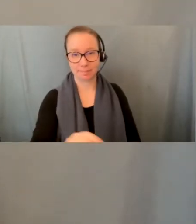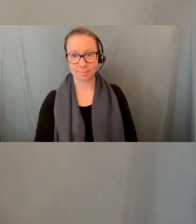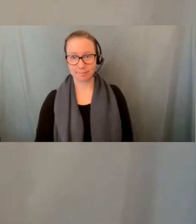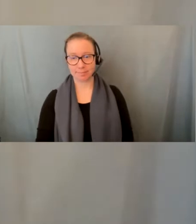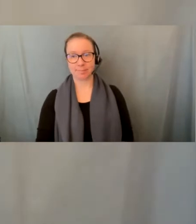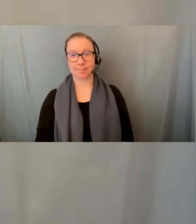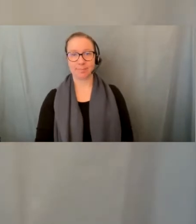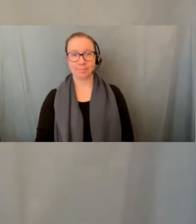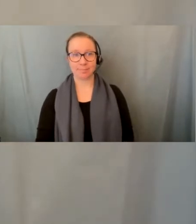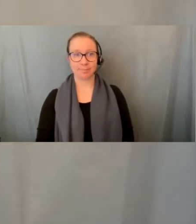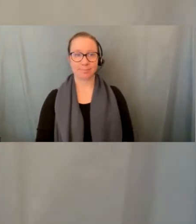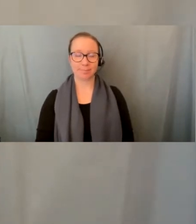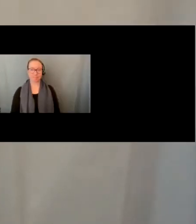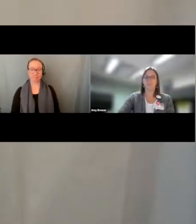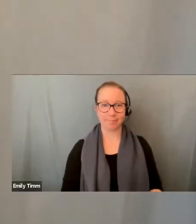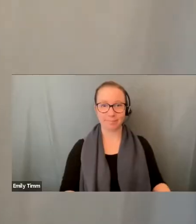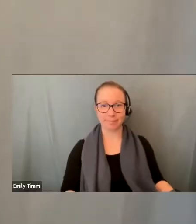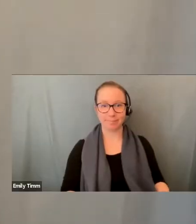There you are. Come on up.